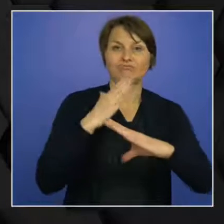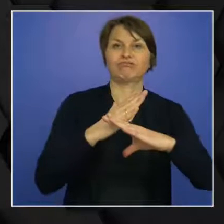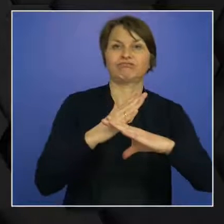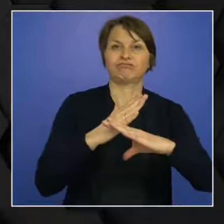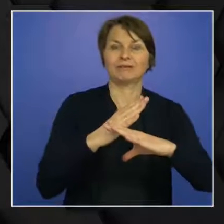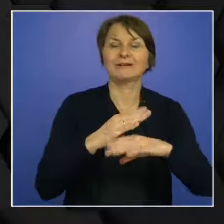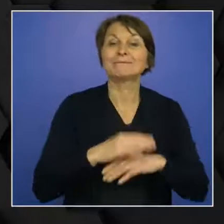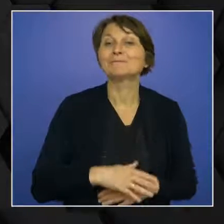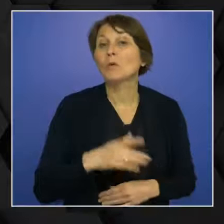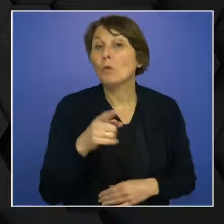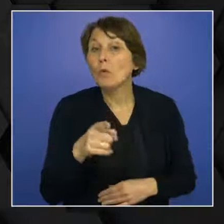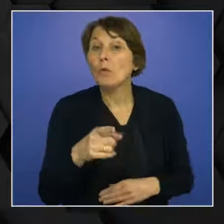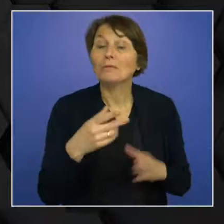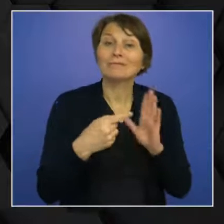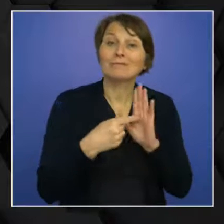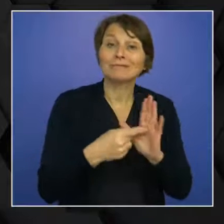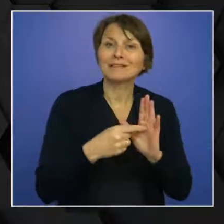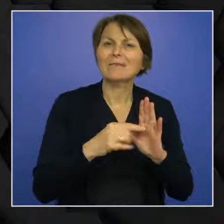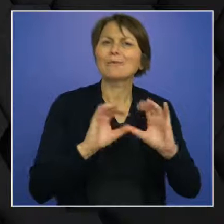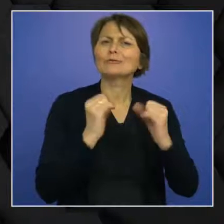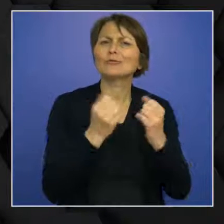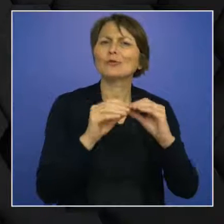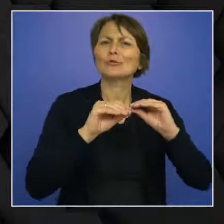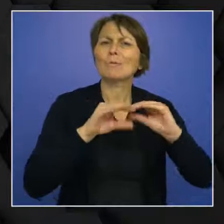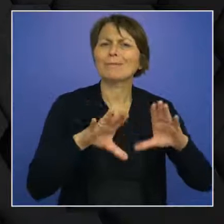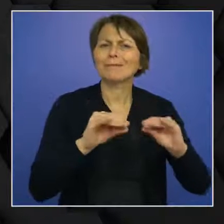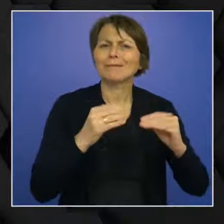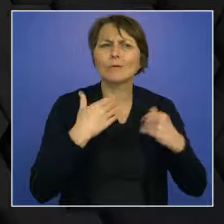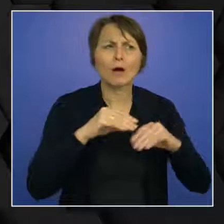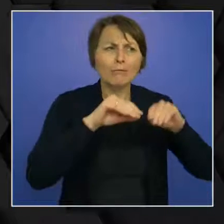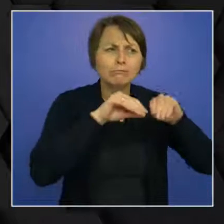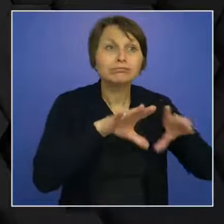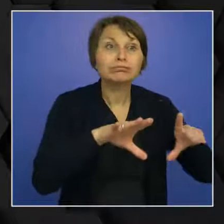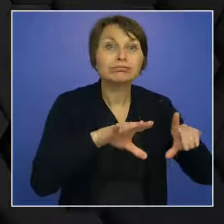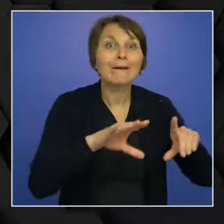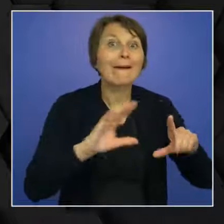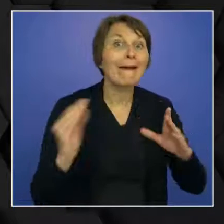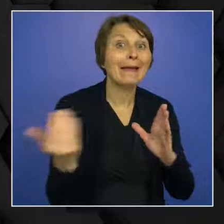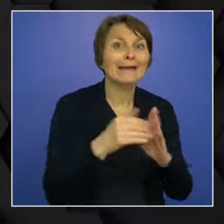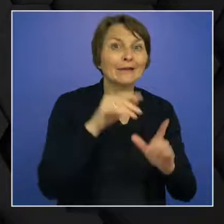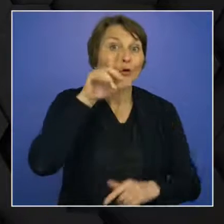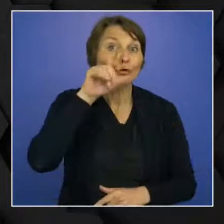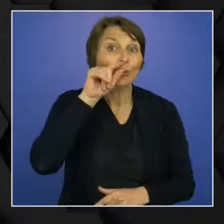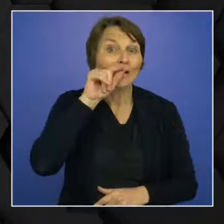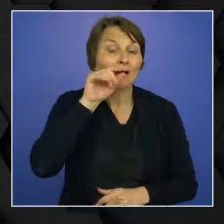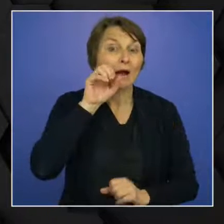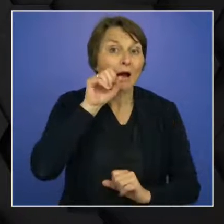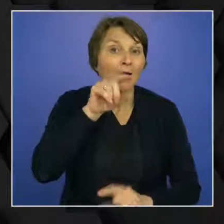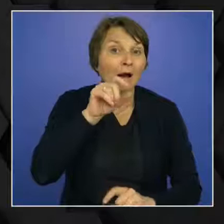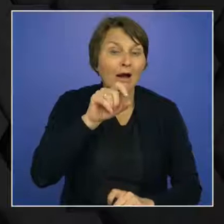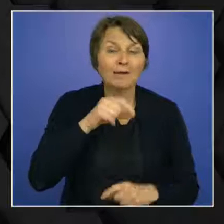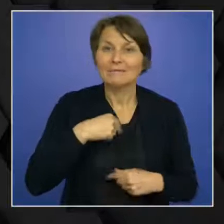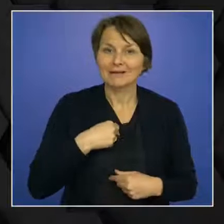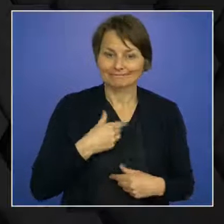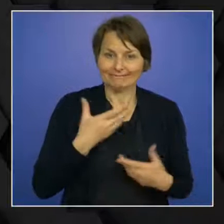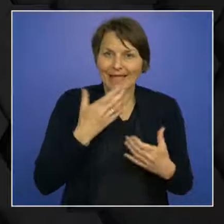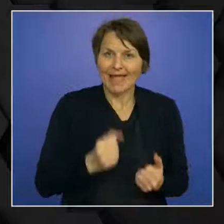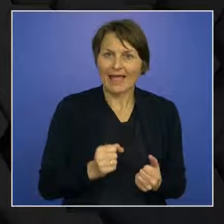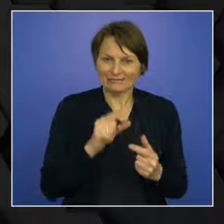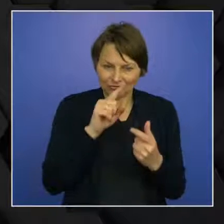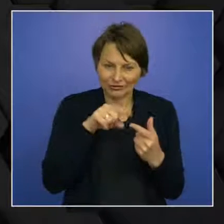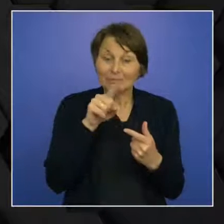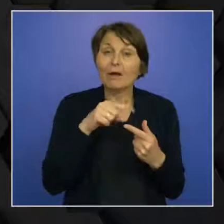you get retweeted. So then you want to make sure it is accessible, because I don't have the checkbox Right. on my social